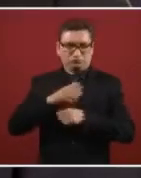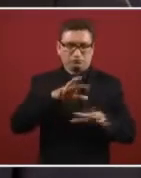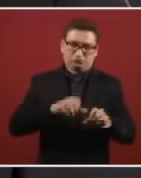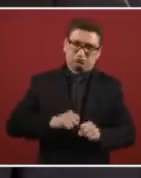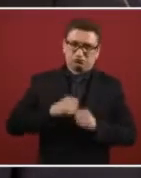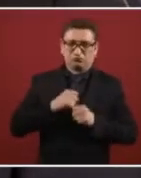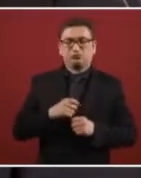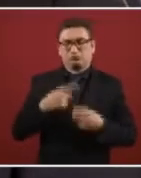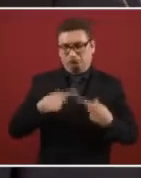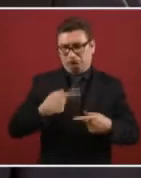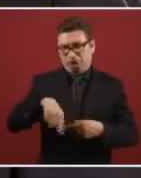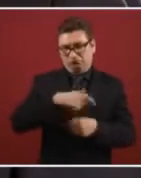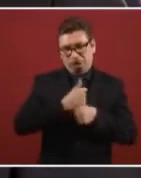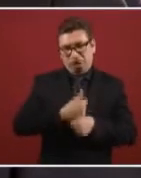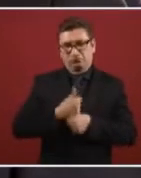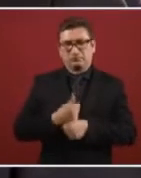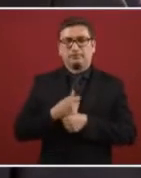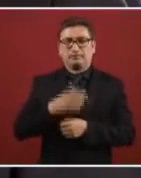recognizes that she,